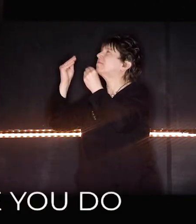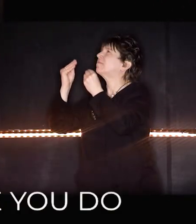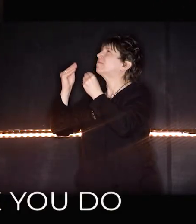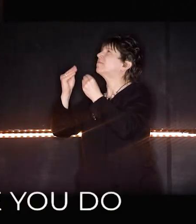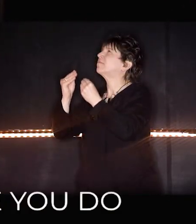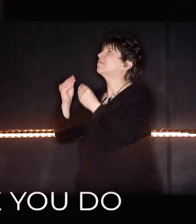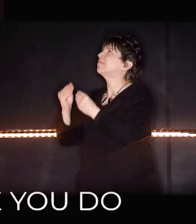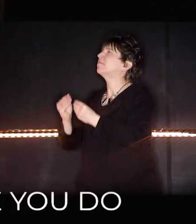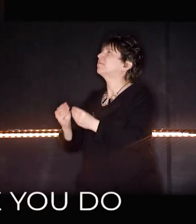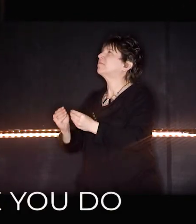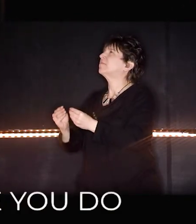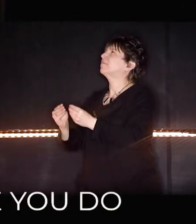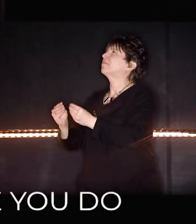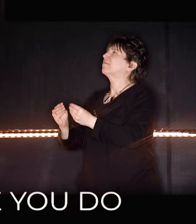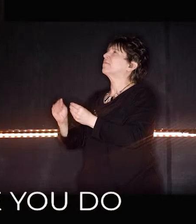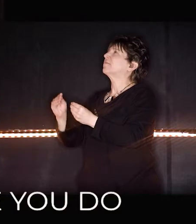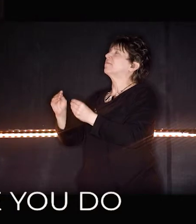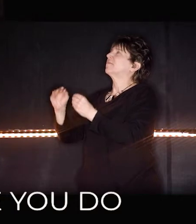give me vision